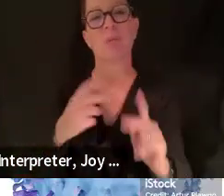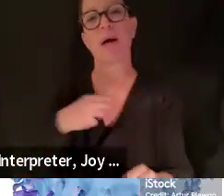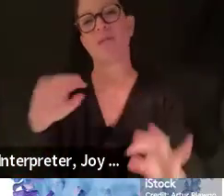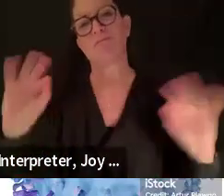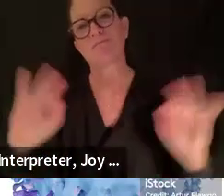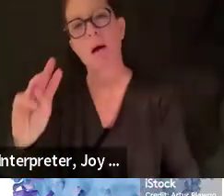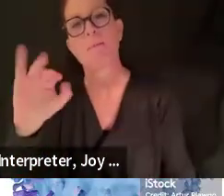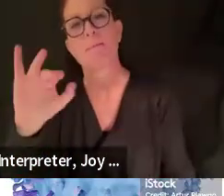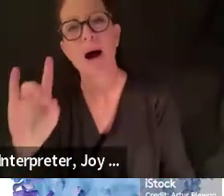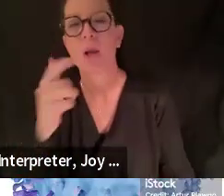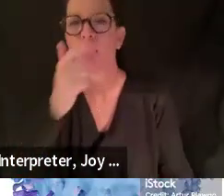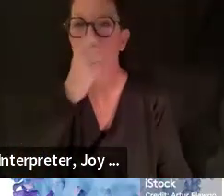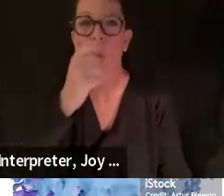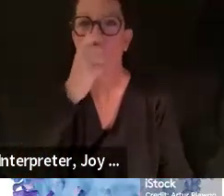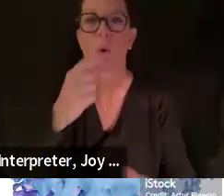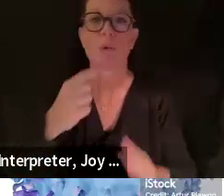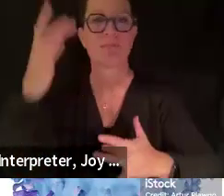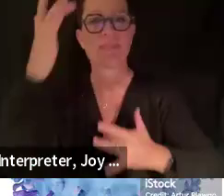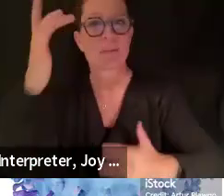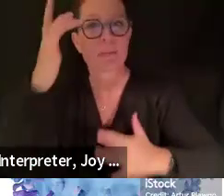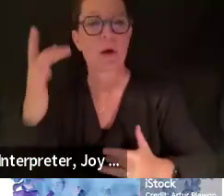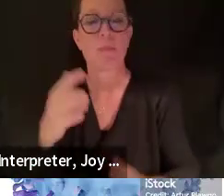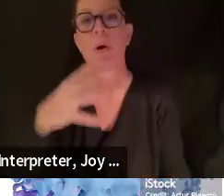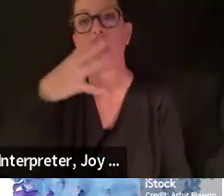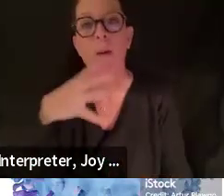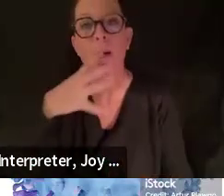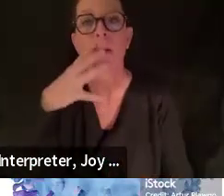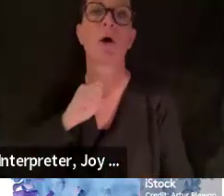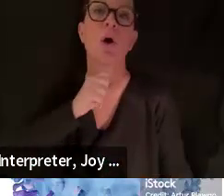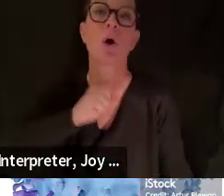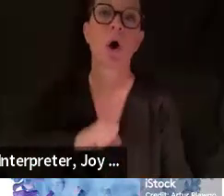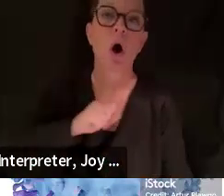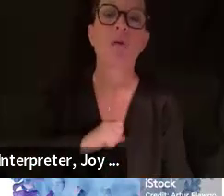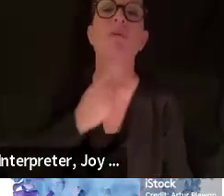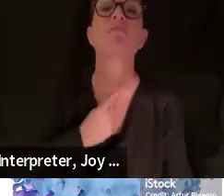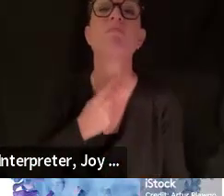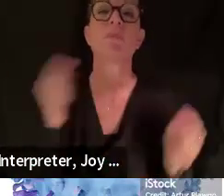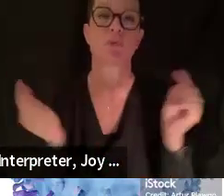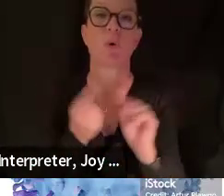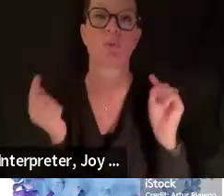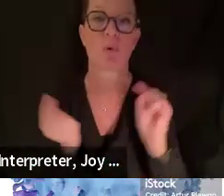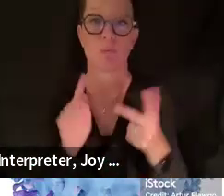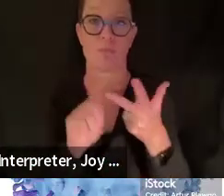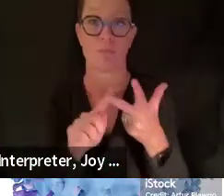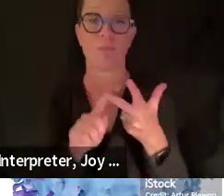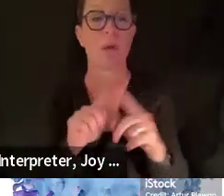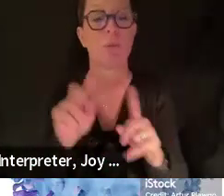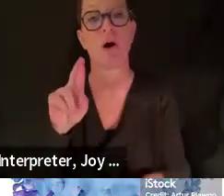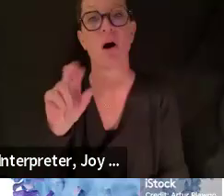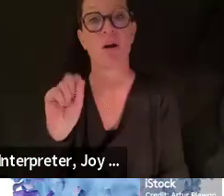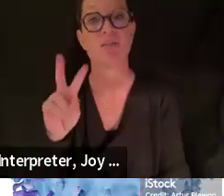mild cold-like symptoms like a runny nose, cough, or sore throat. However,